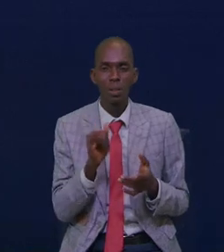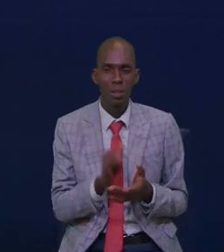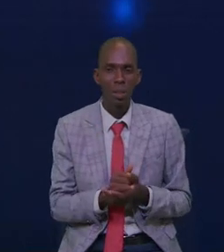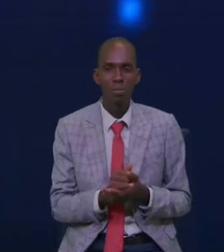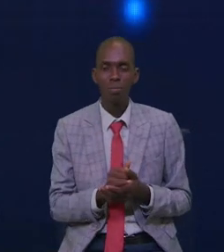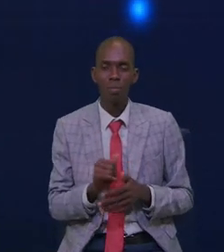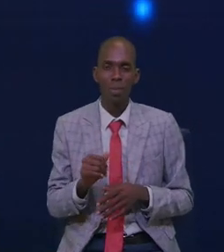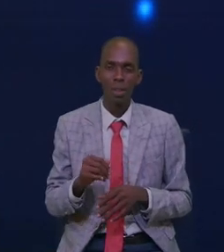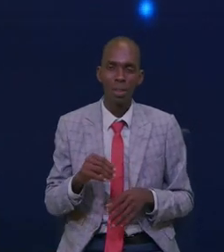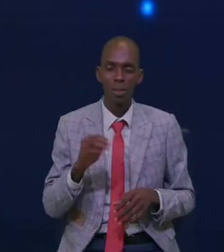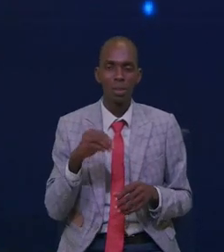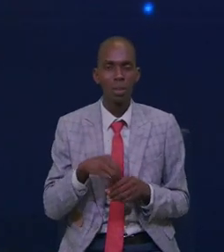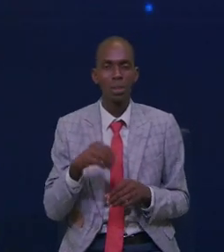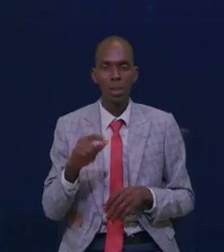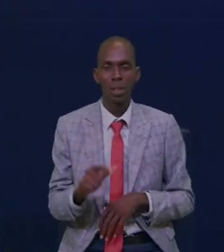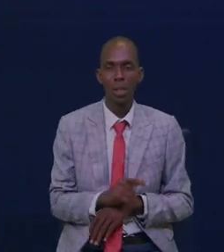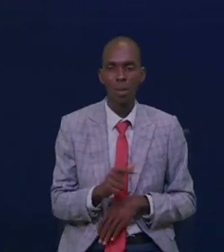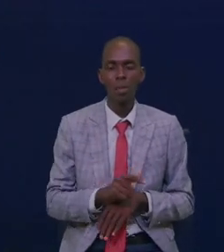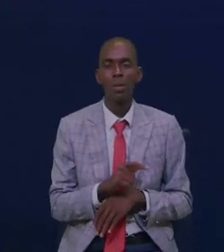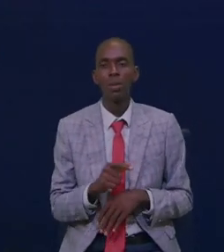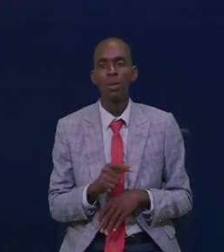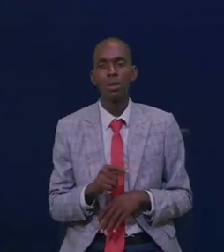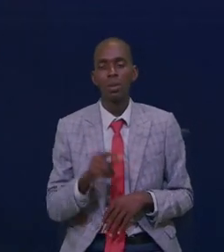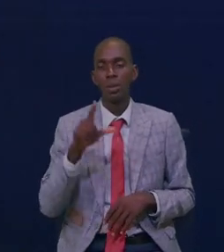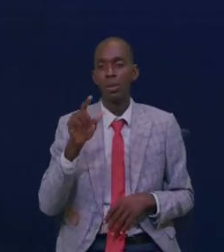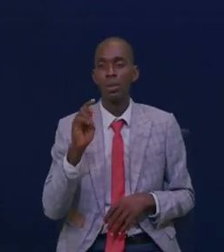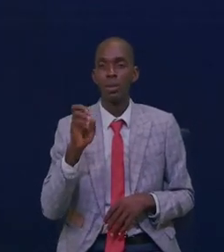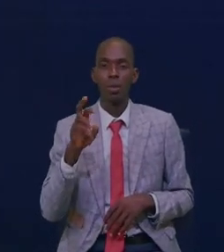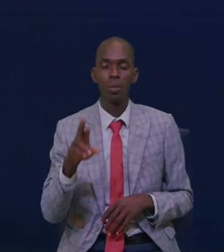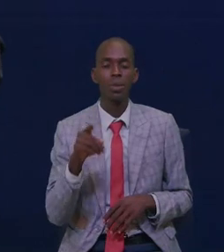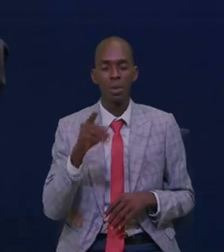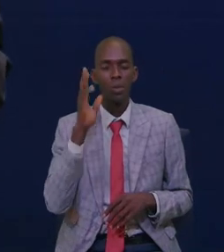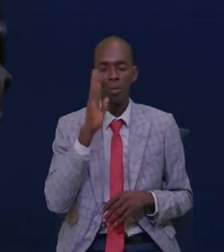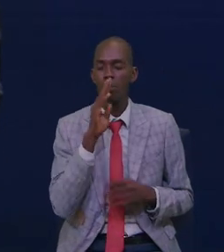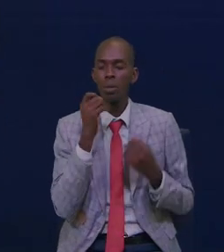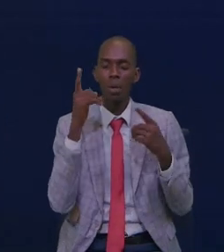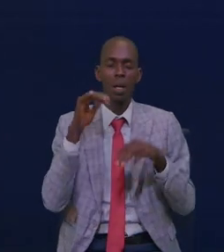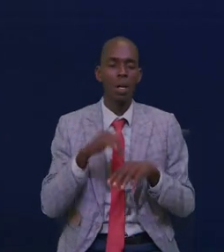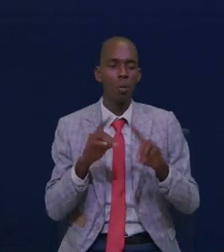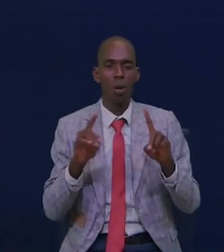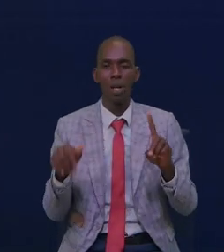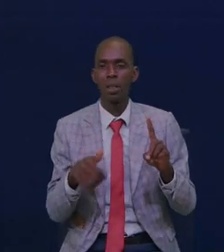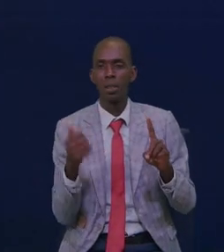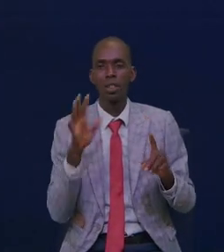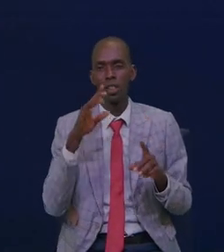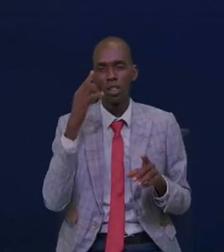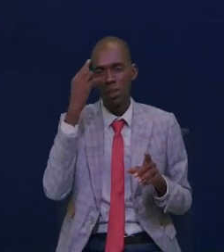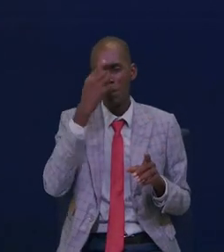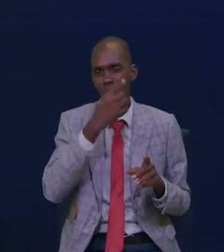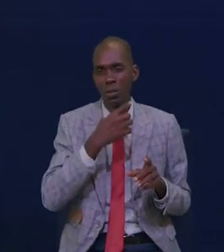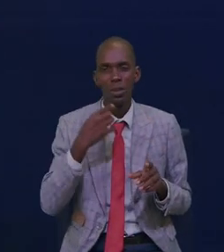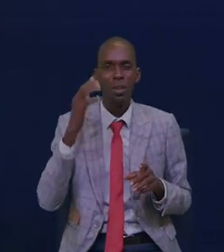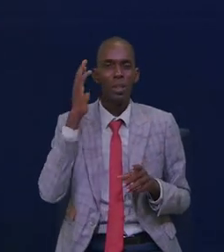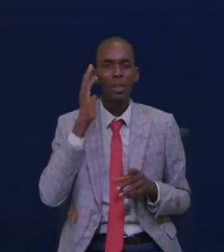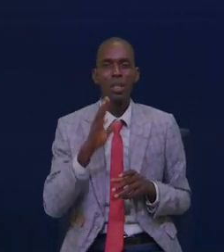that travaileth. They shall be amazed one at another. Their faces shall gather, their faces shall